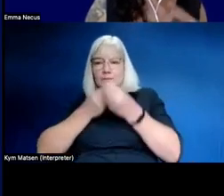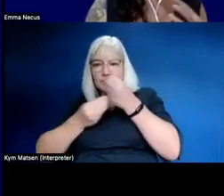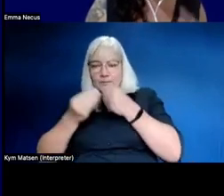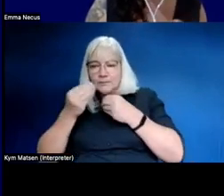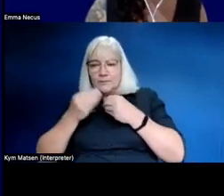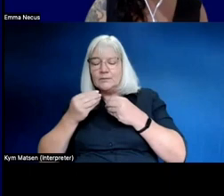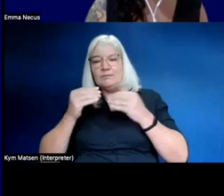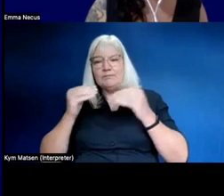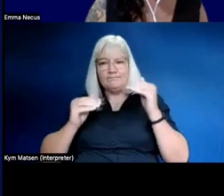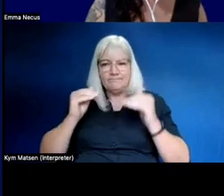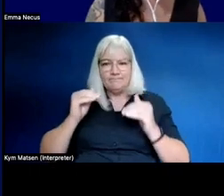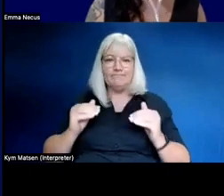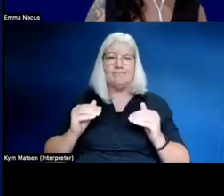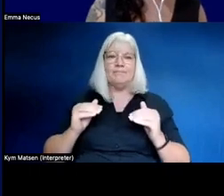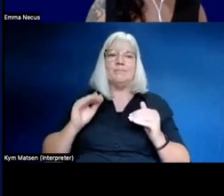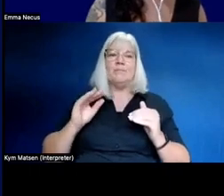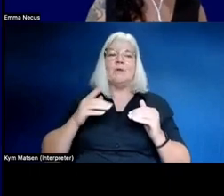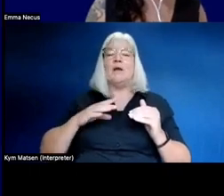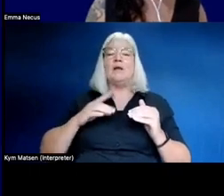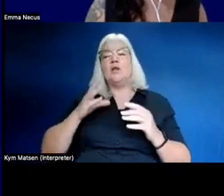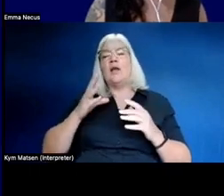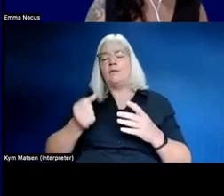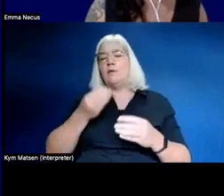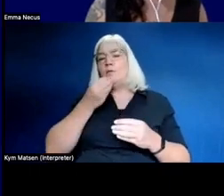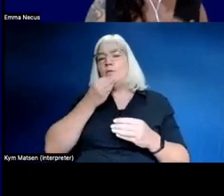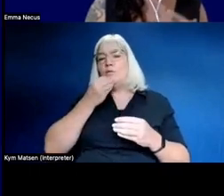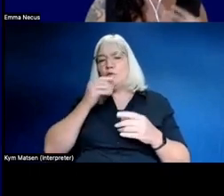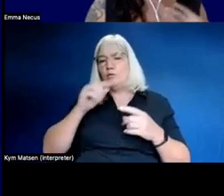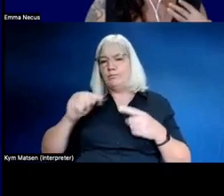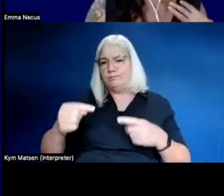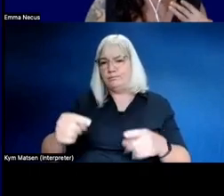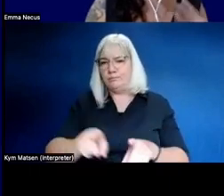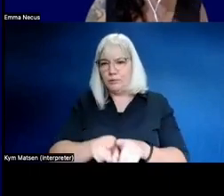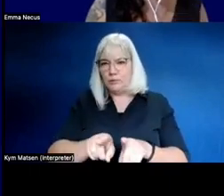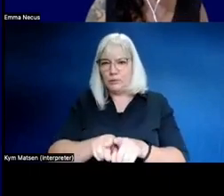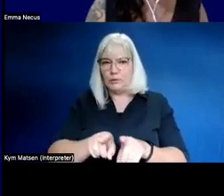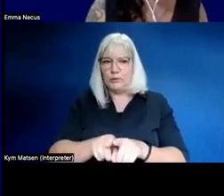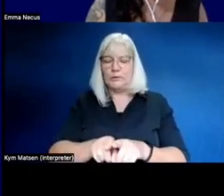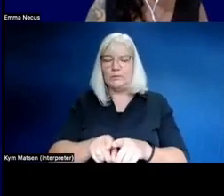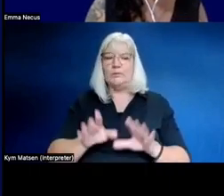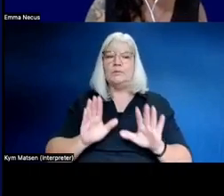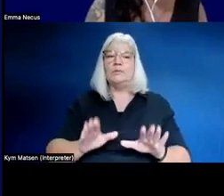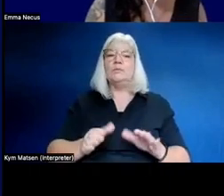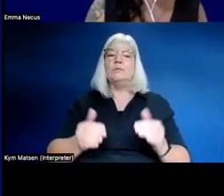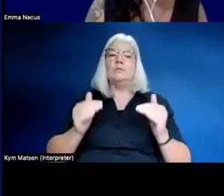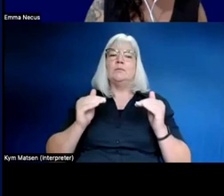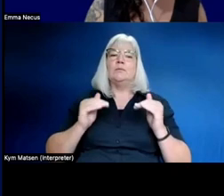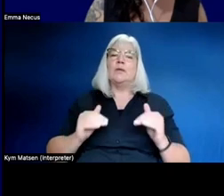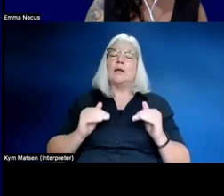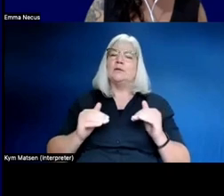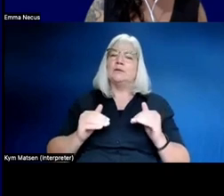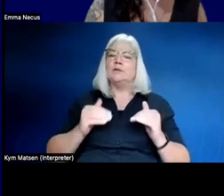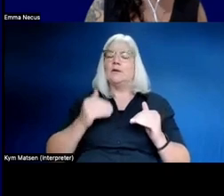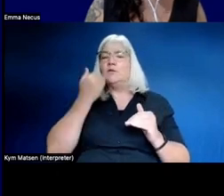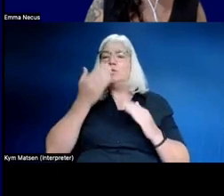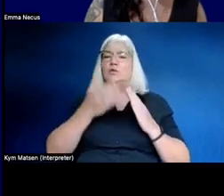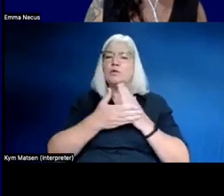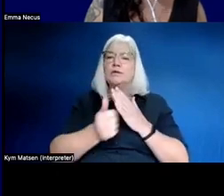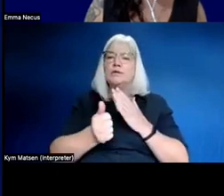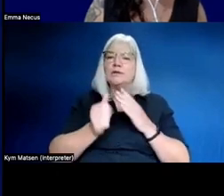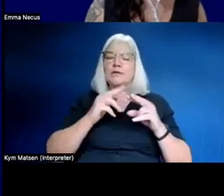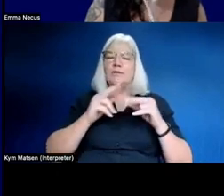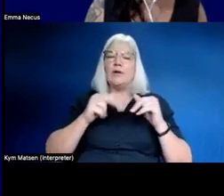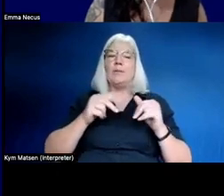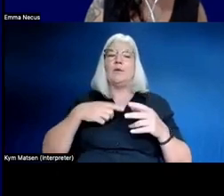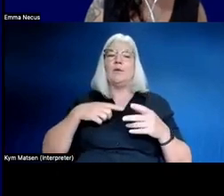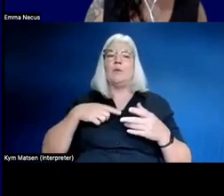to those positive mealtime experiences and teaching her that eating and drinking is safe and something that makes her feel good. When